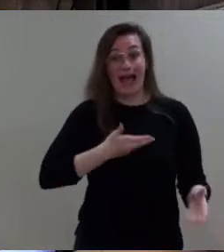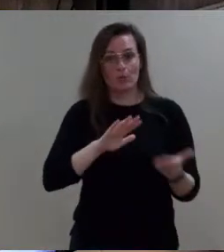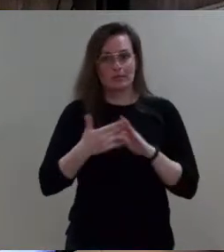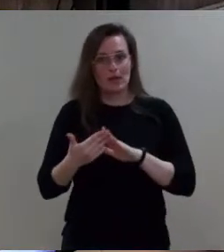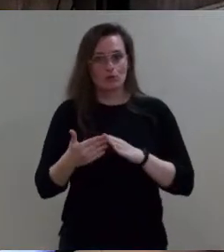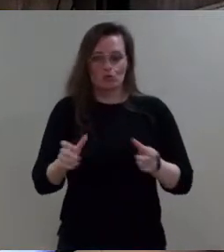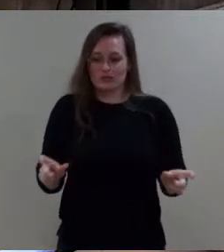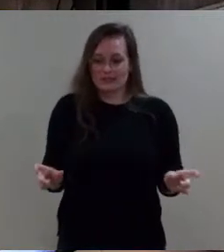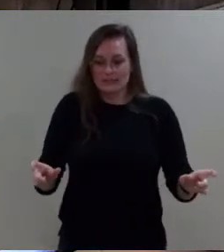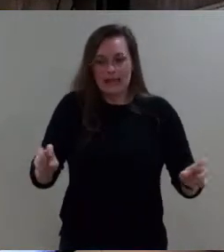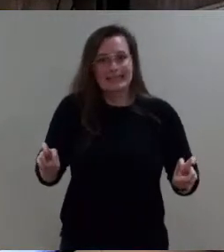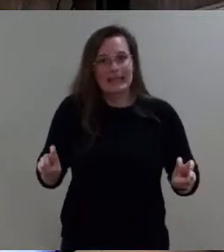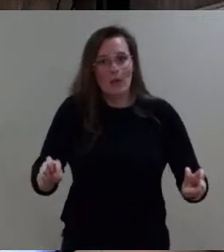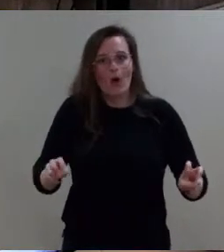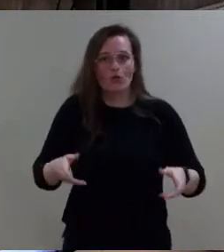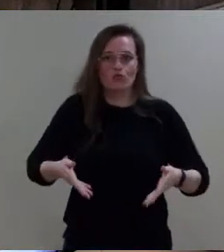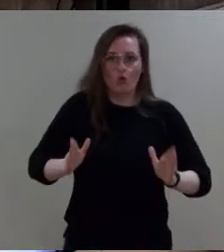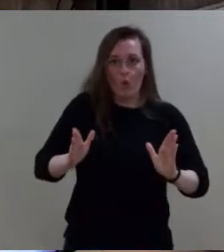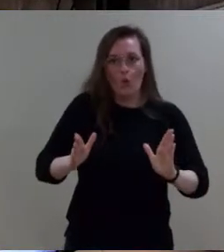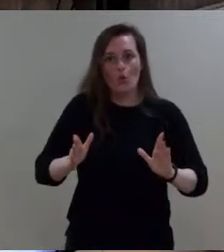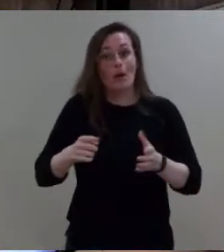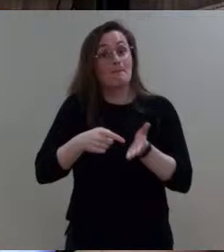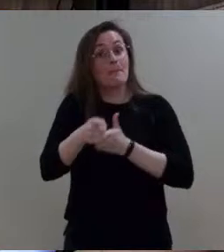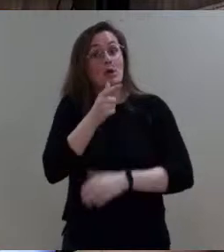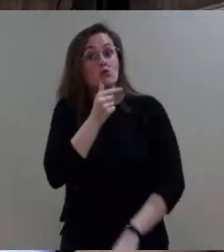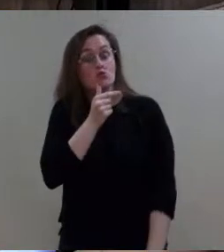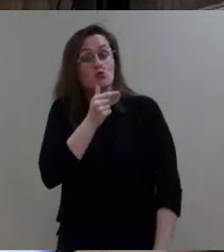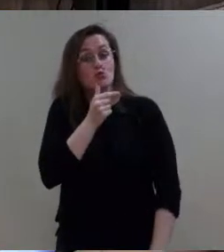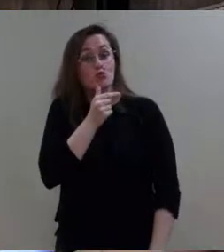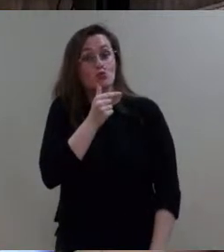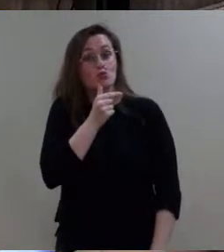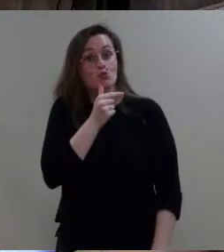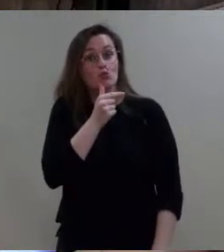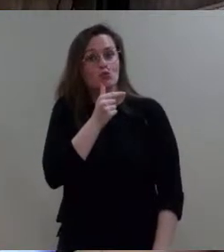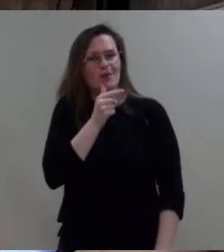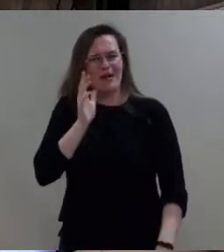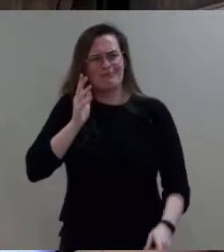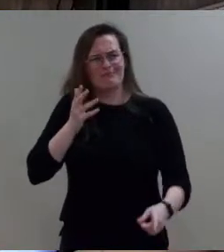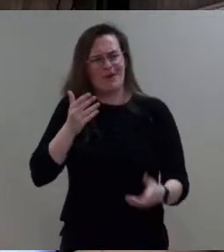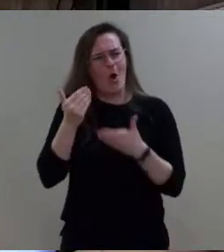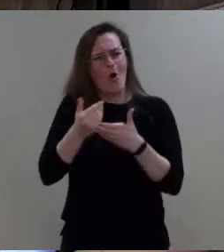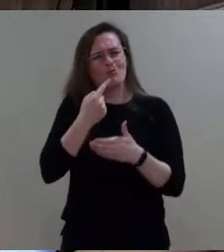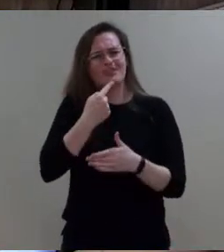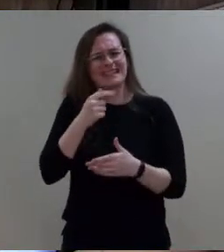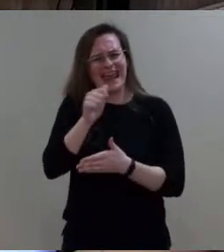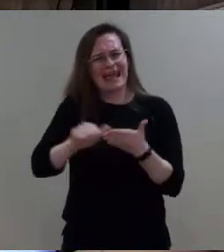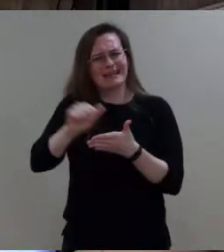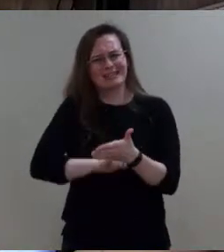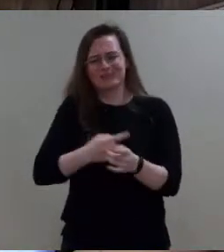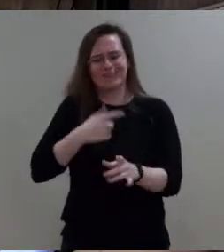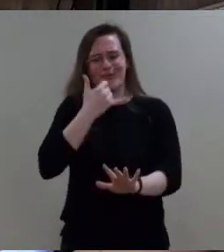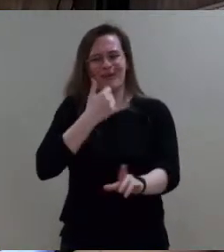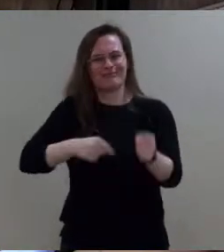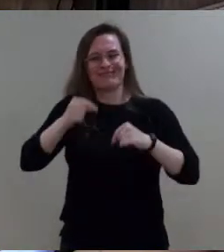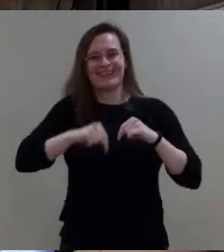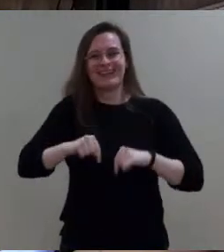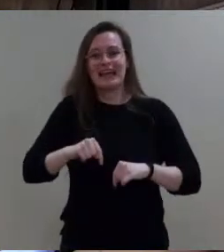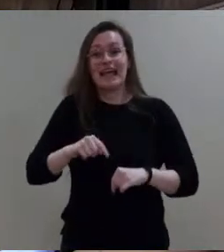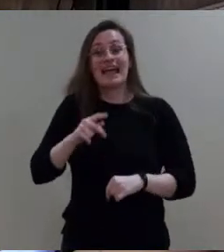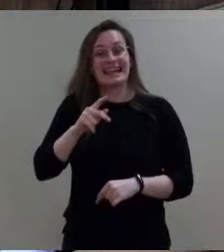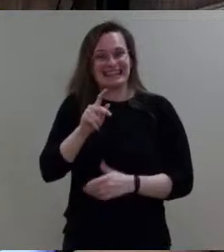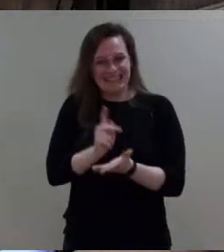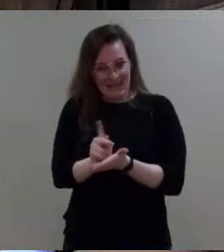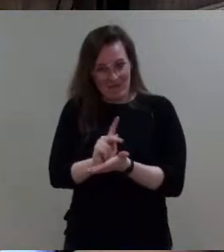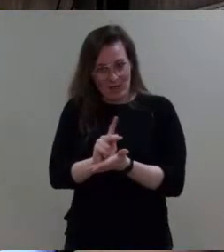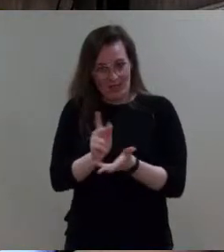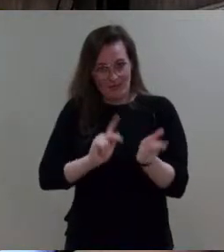sidewalks, that is paid for by town of, I almost said Antigonish, I apologize for that. That's all right. Town of Kentville residents